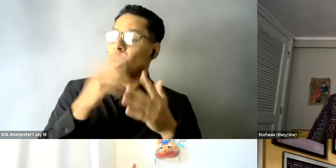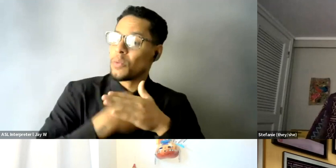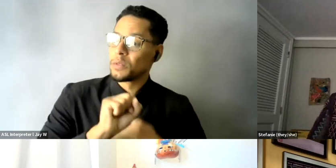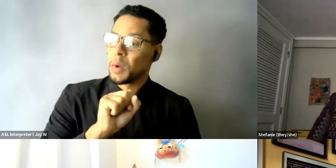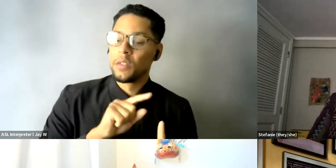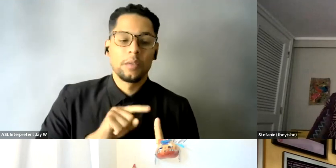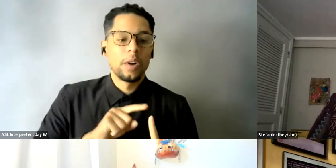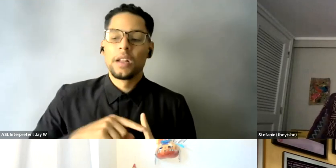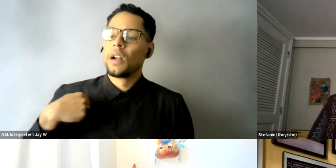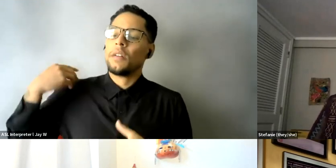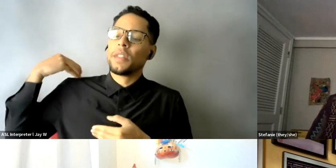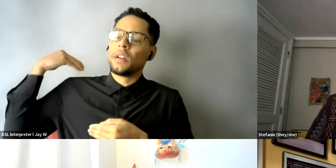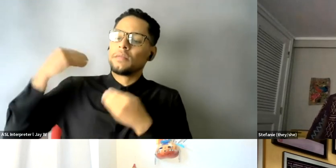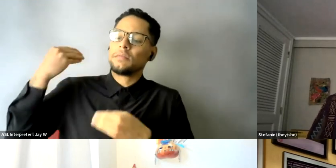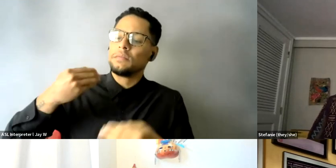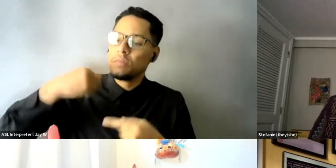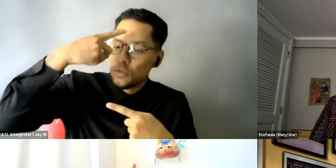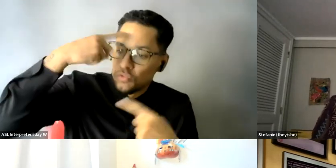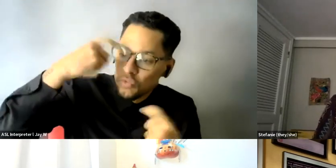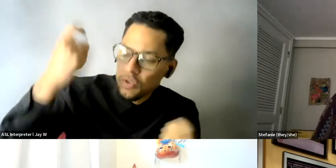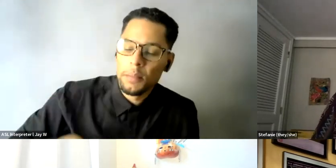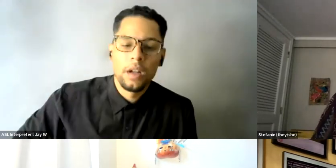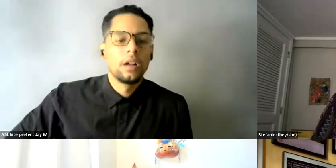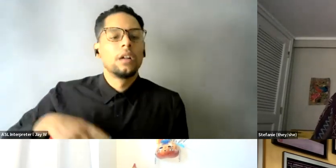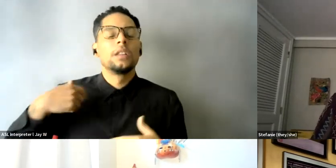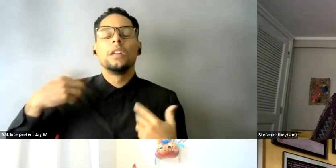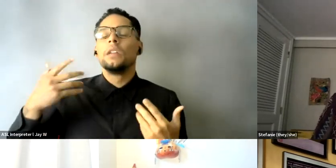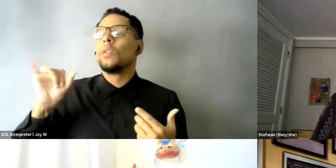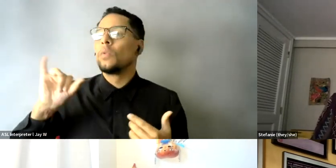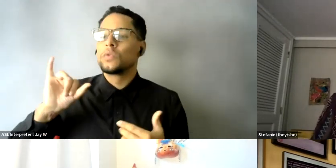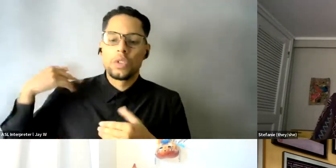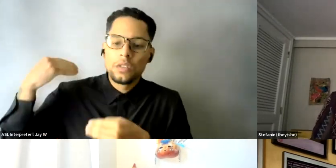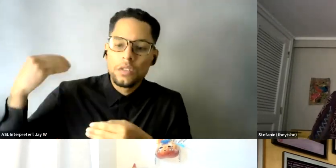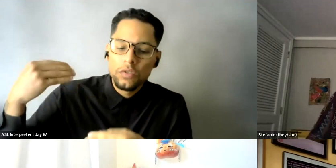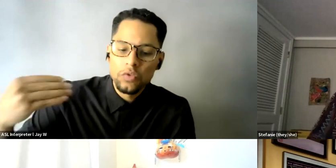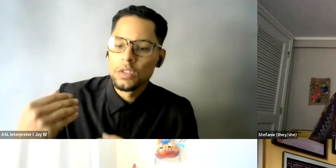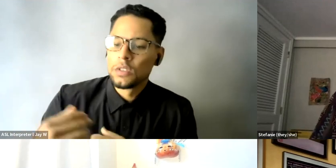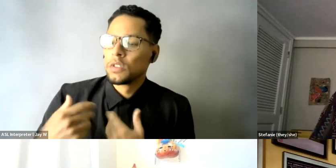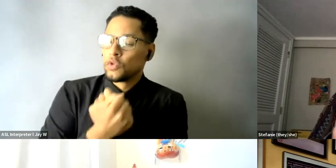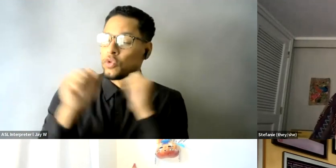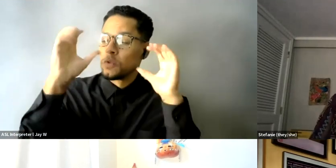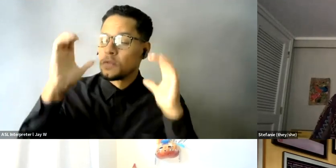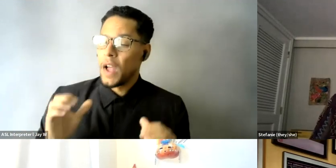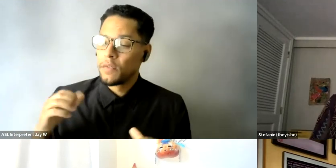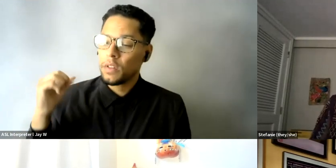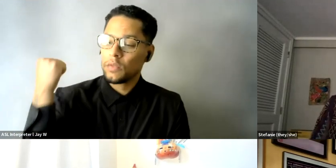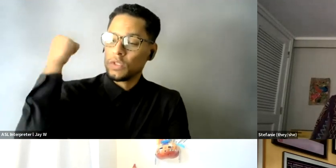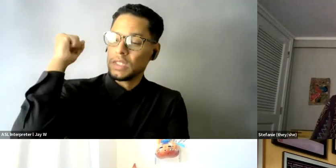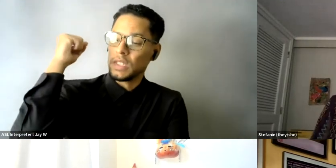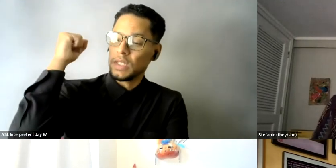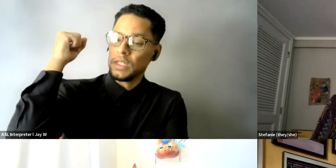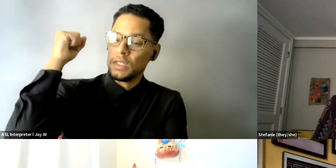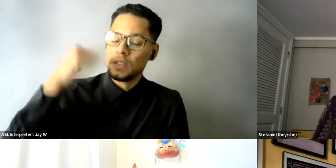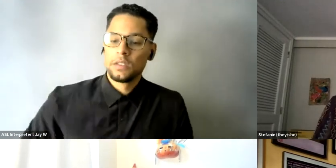also intergenerational resilience and survival. But particularly when I look at like my life, my